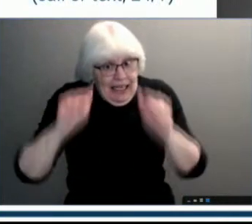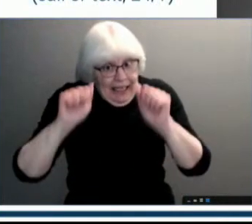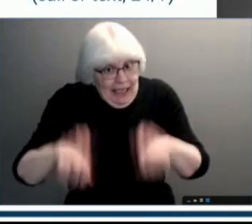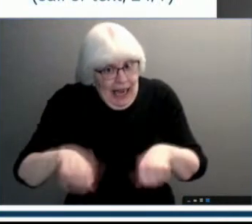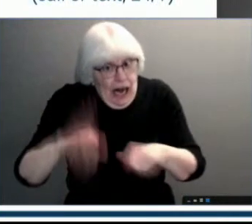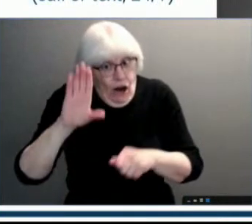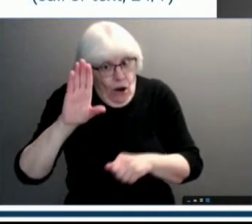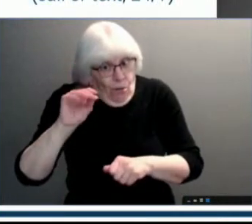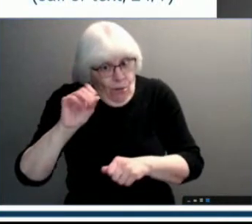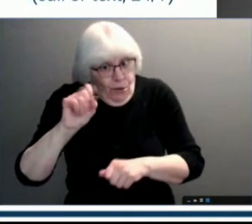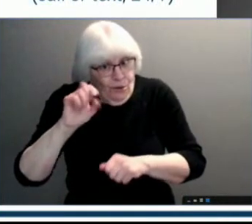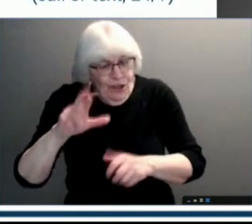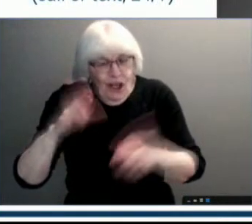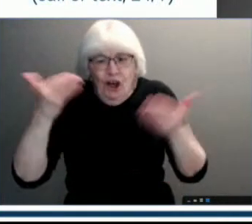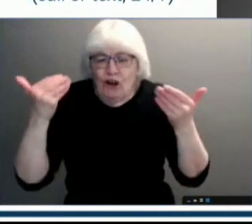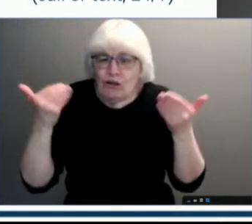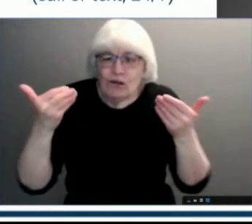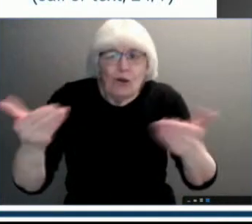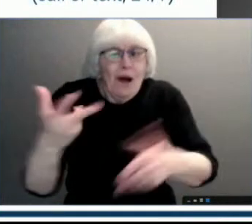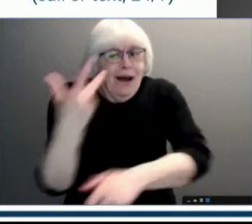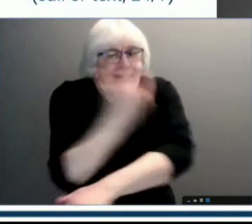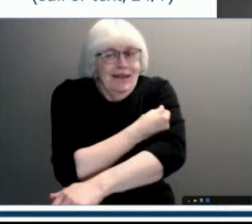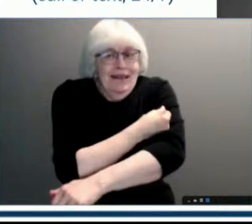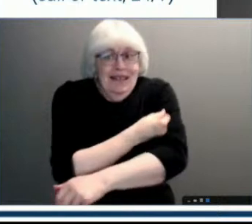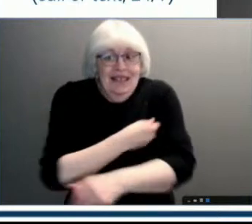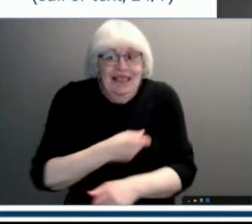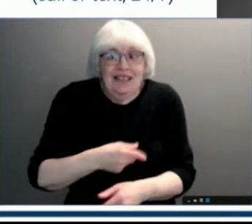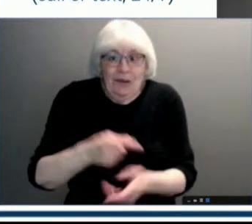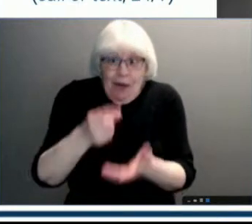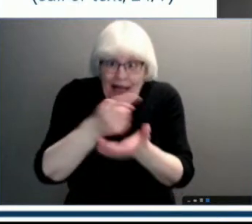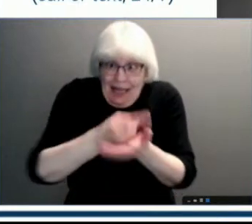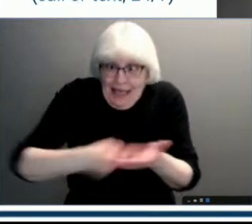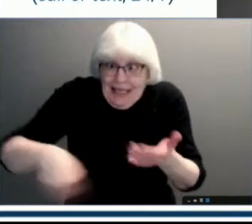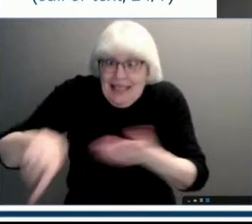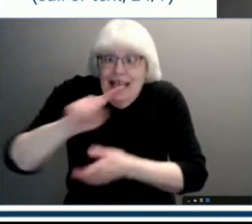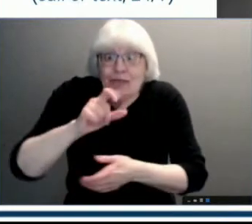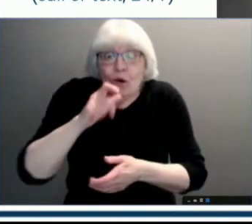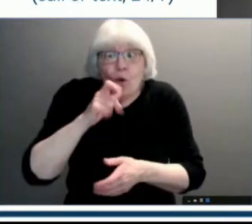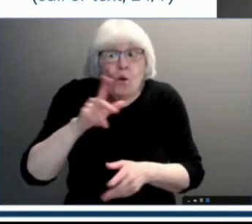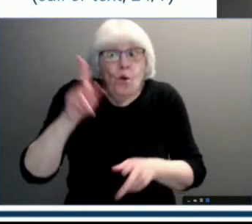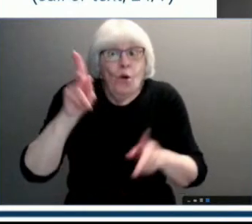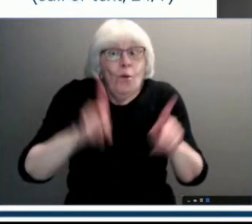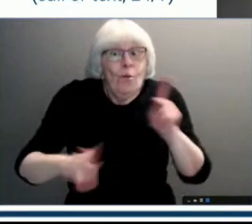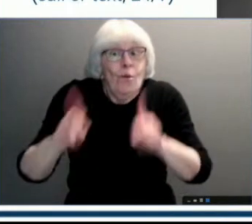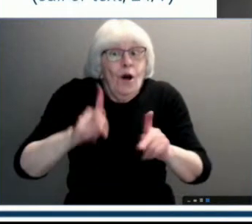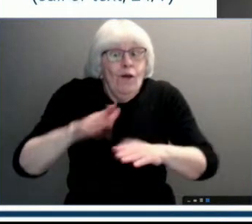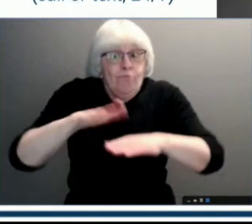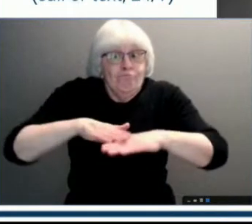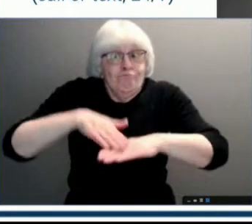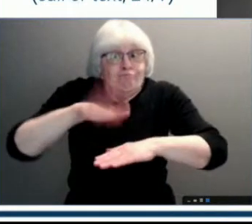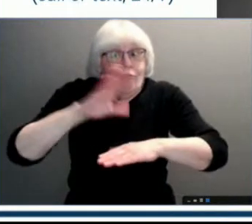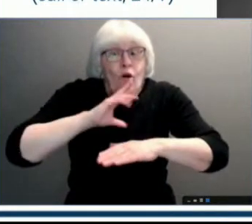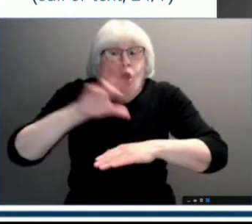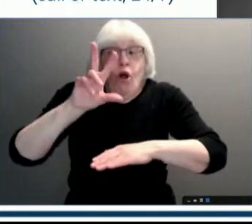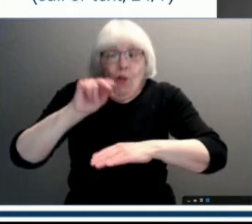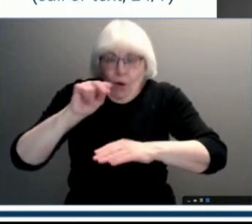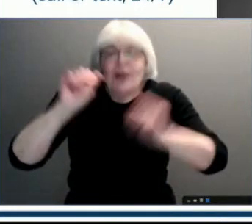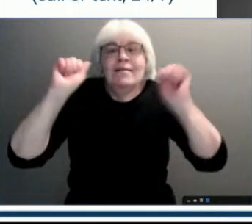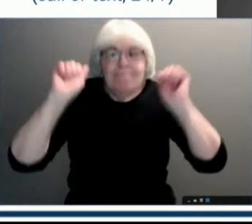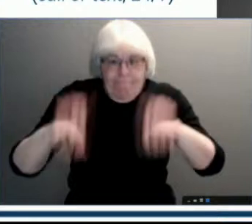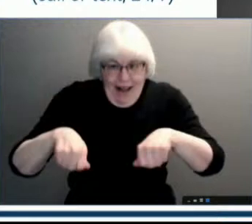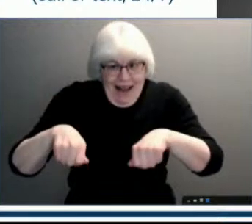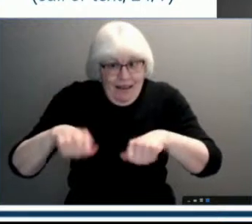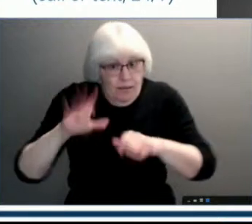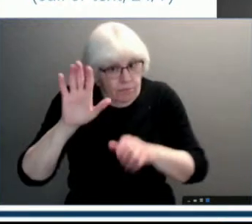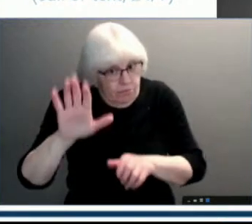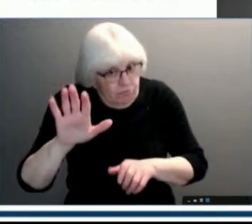Nova Scotians 30 and older will be able to book their booster dose as long as it's been at least 168 days since their